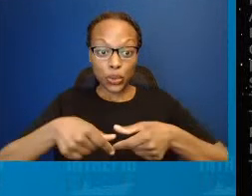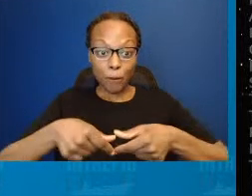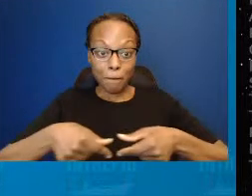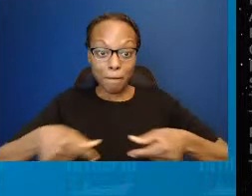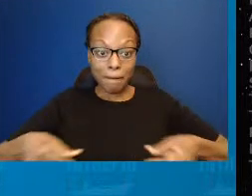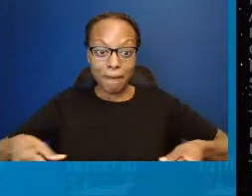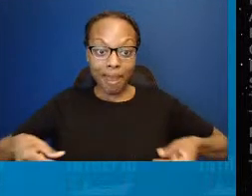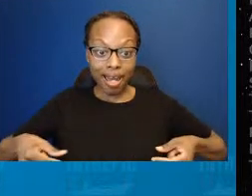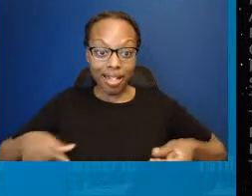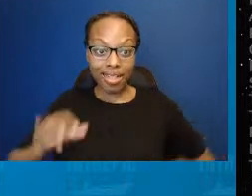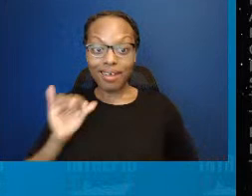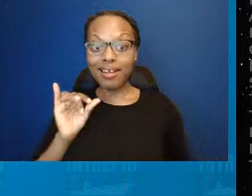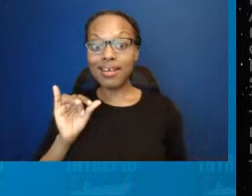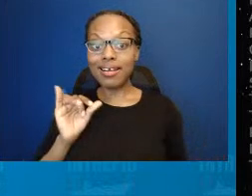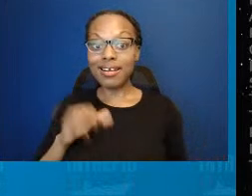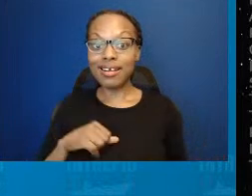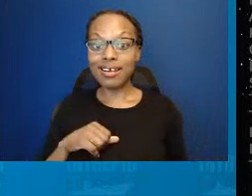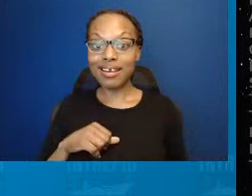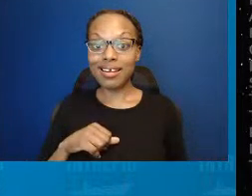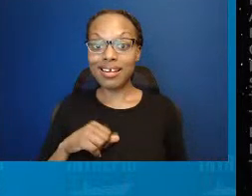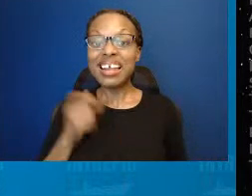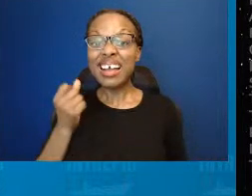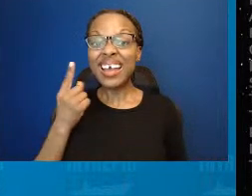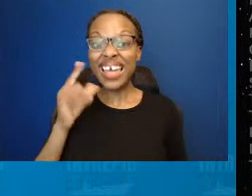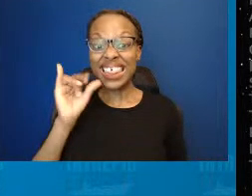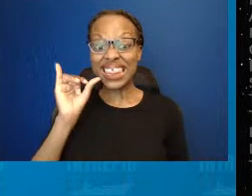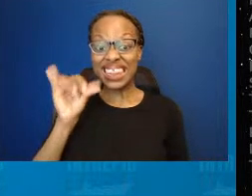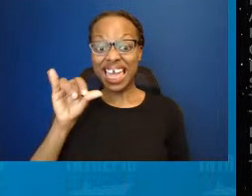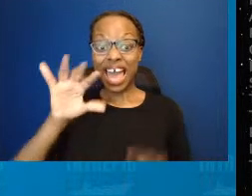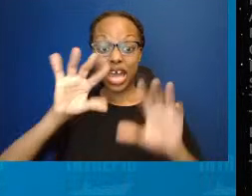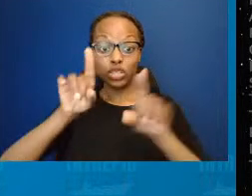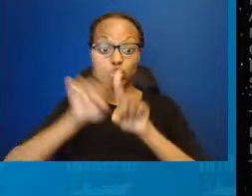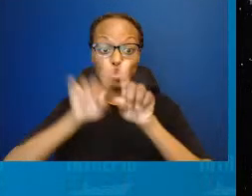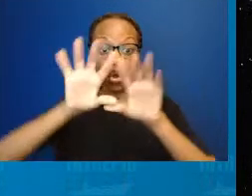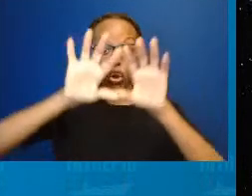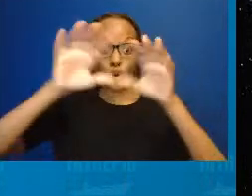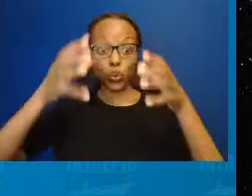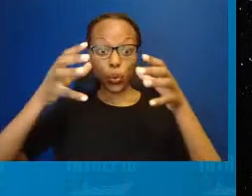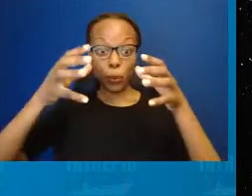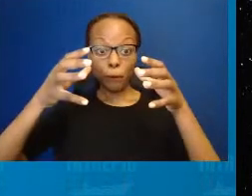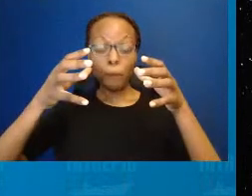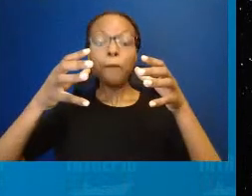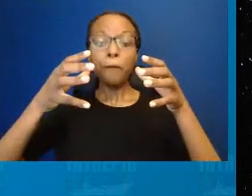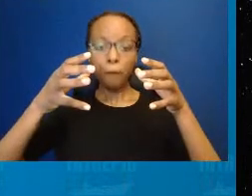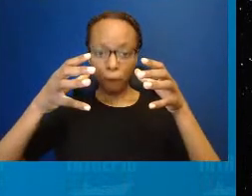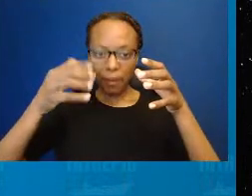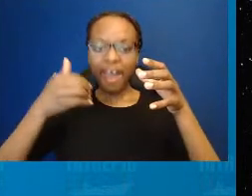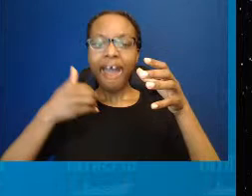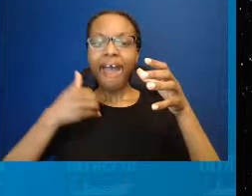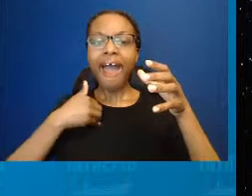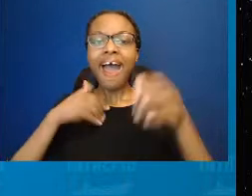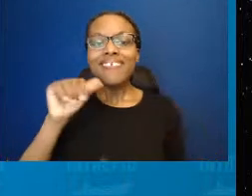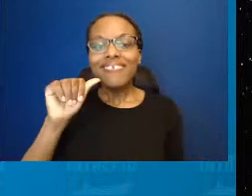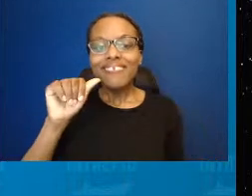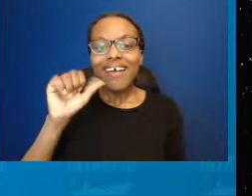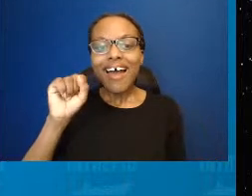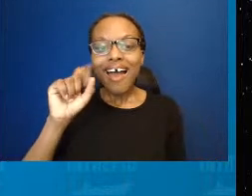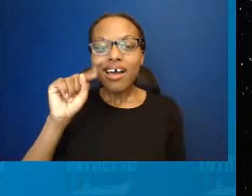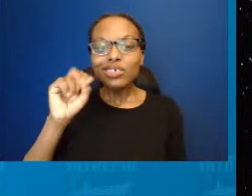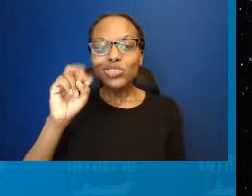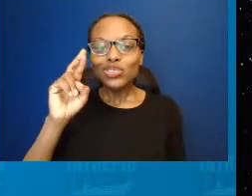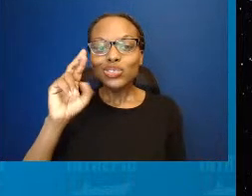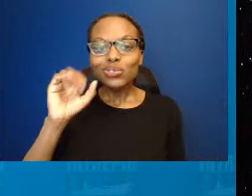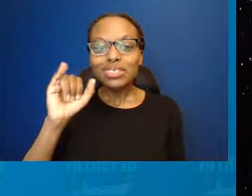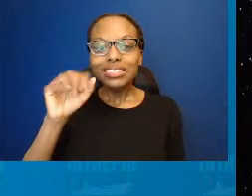there's a very famous asterism, and that's his accessory, right? And I see a guess in the chat, in the